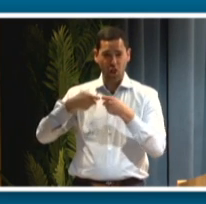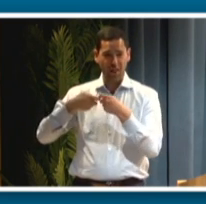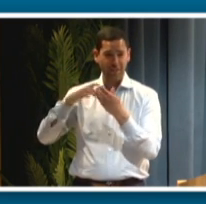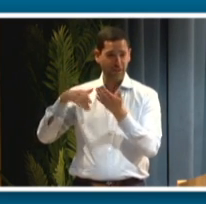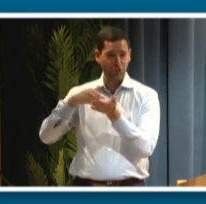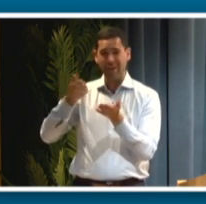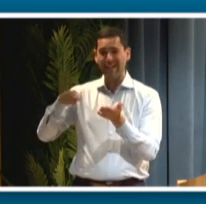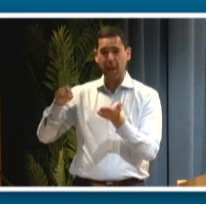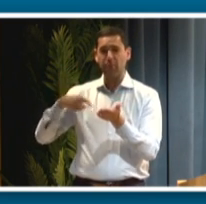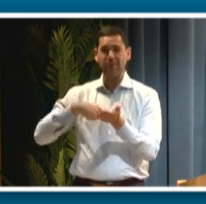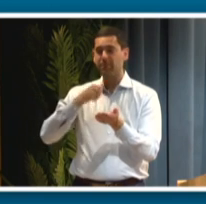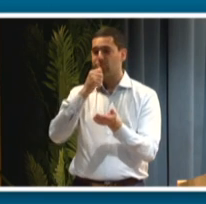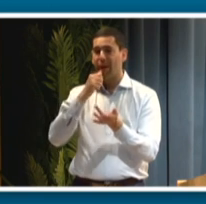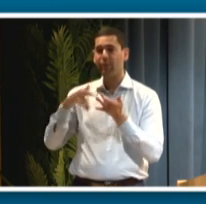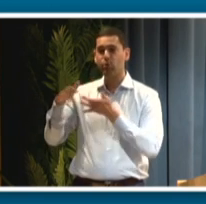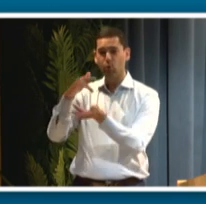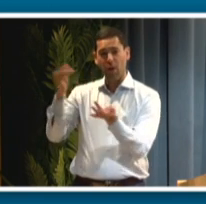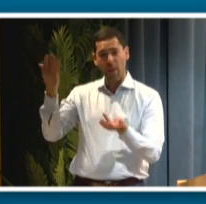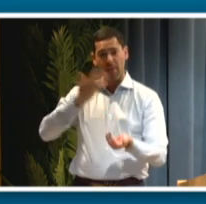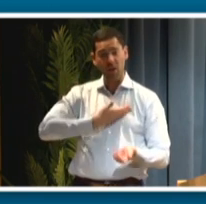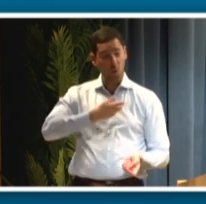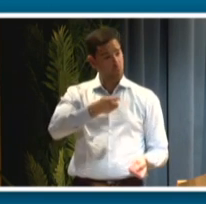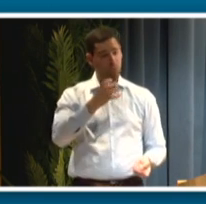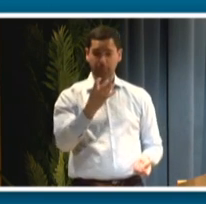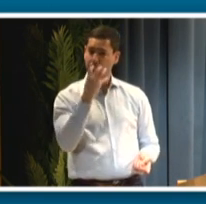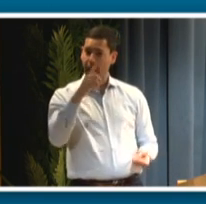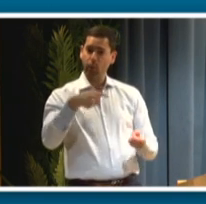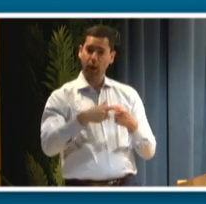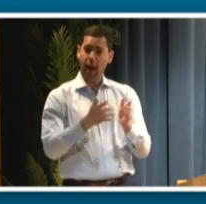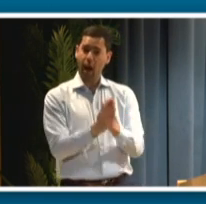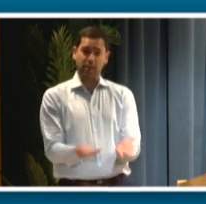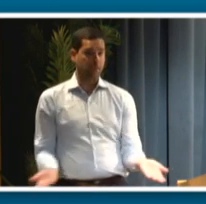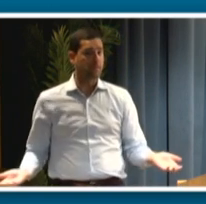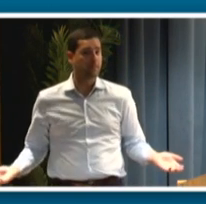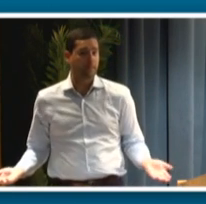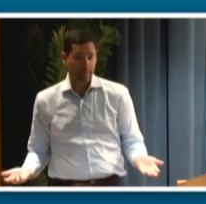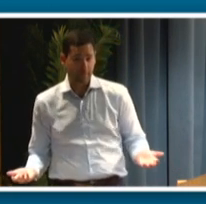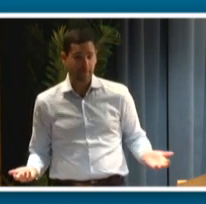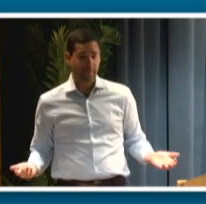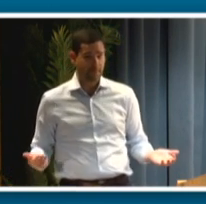me know. All right. You're going to be mad when you get that call.